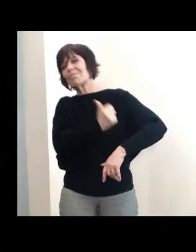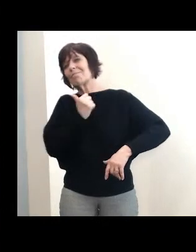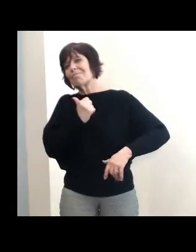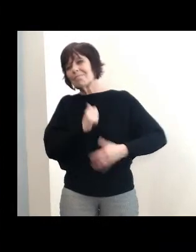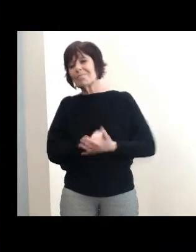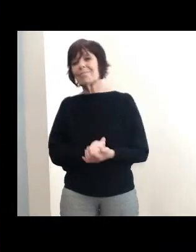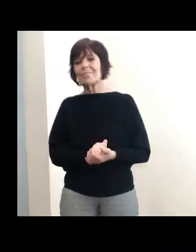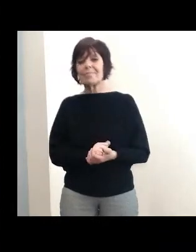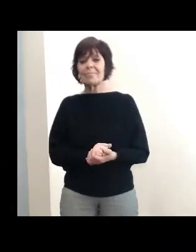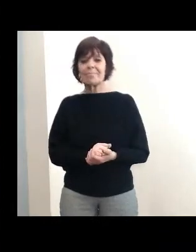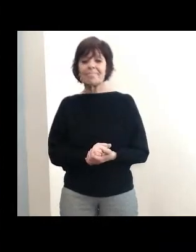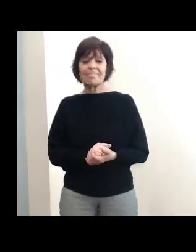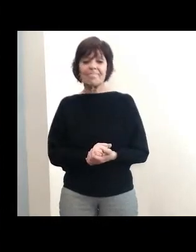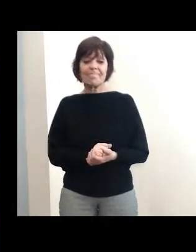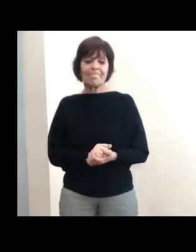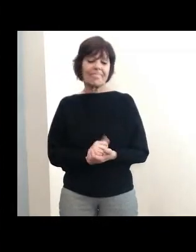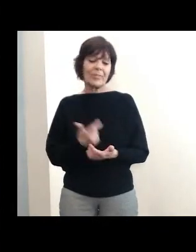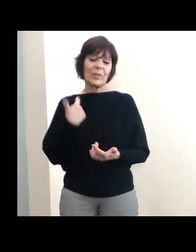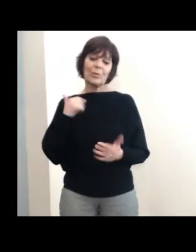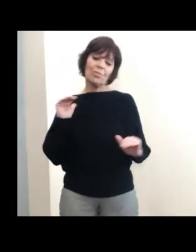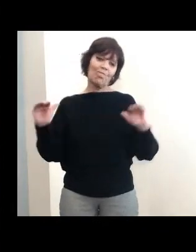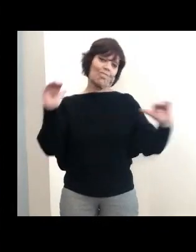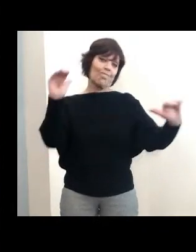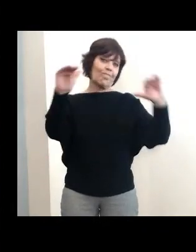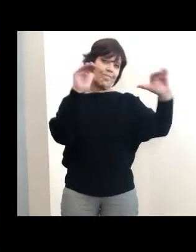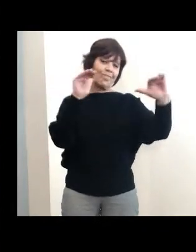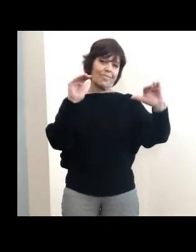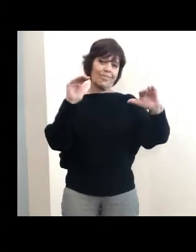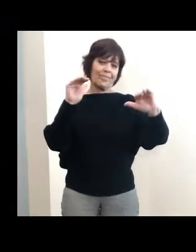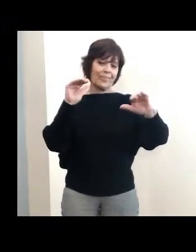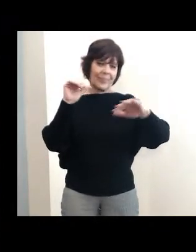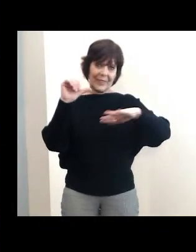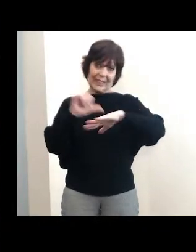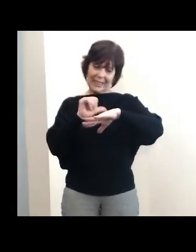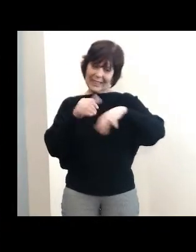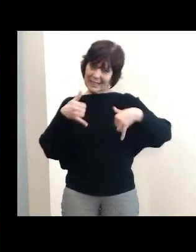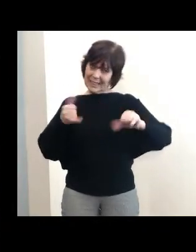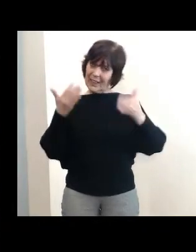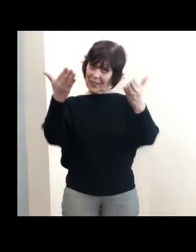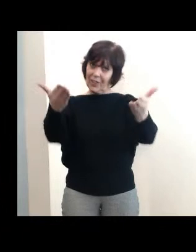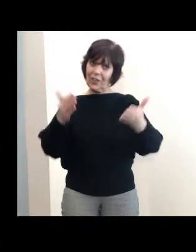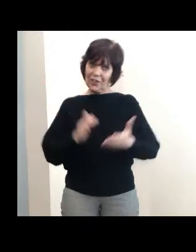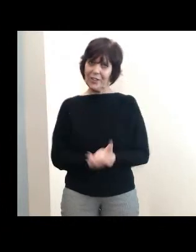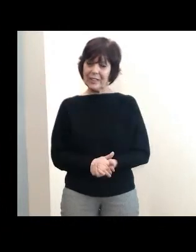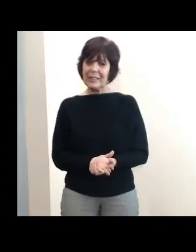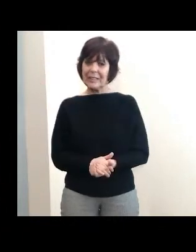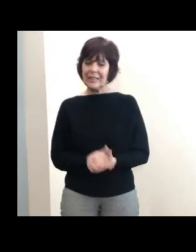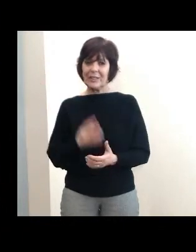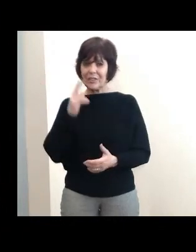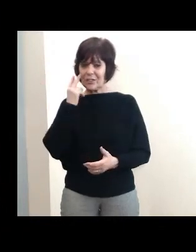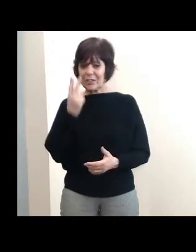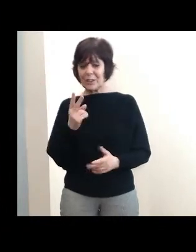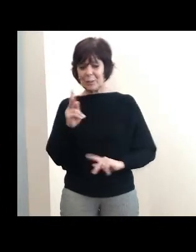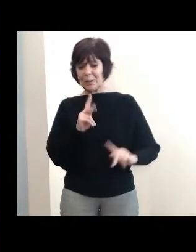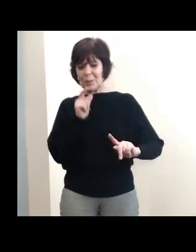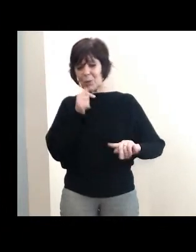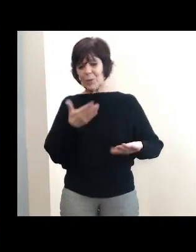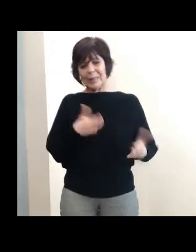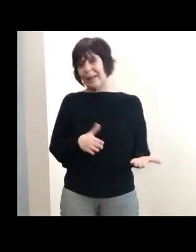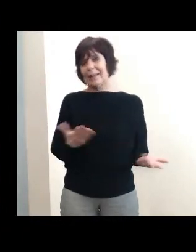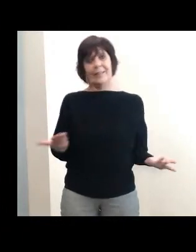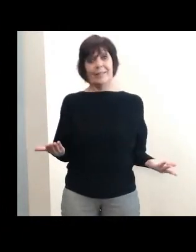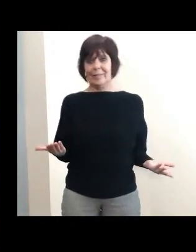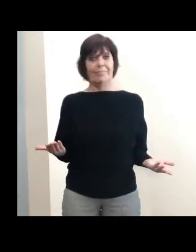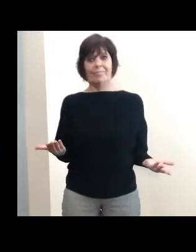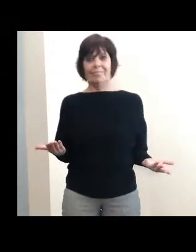So we are just reminding everybody that the danger is still out there, and all you got to look at is the individuals who've died in February. We've had,